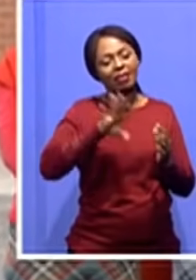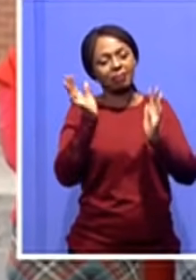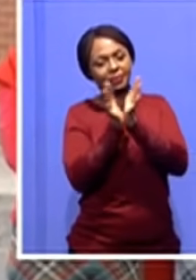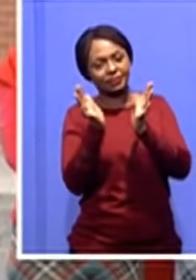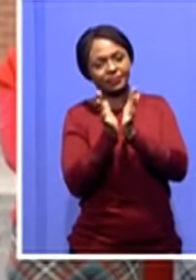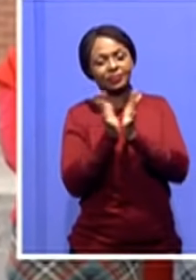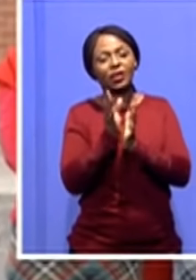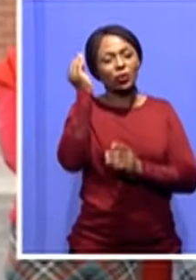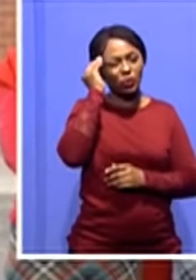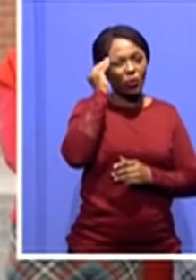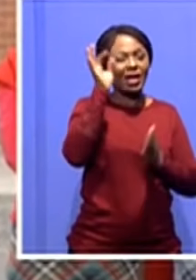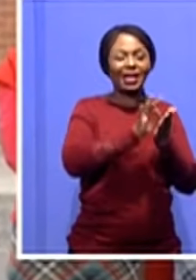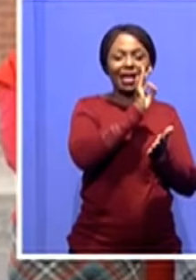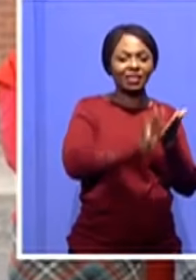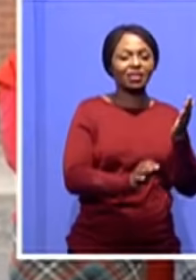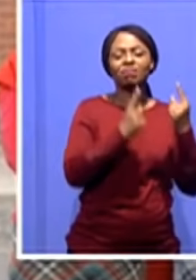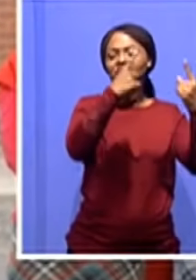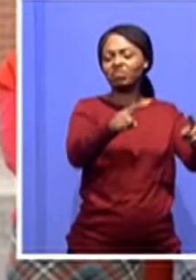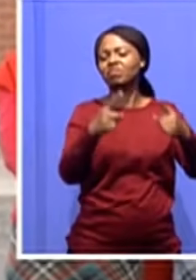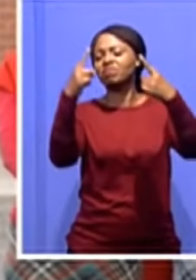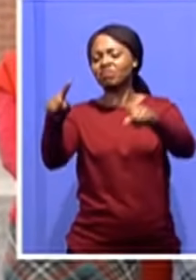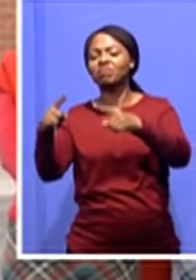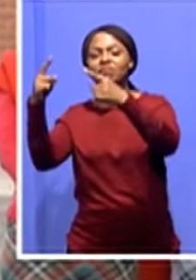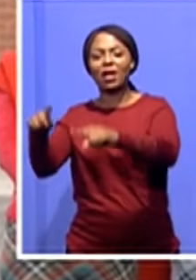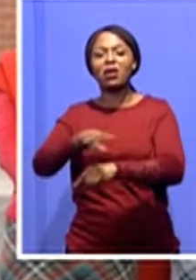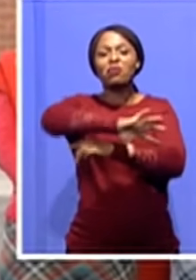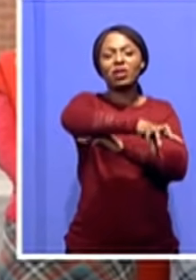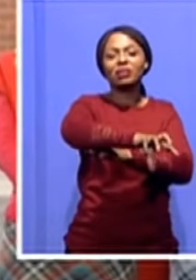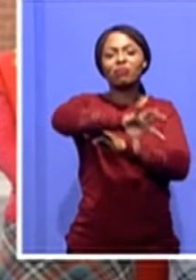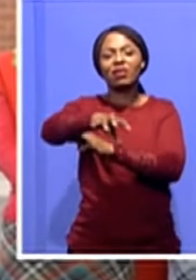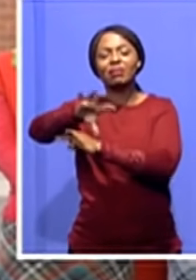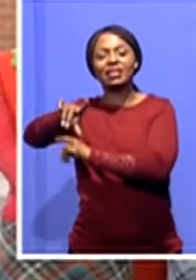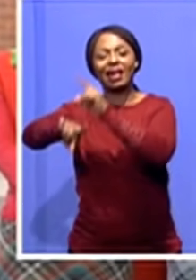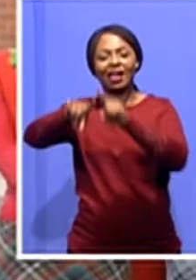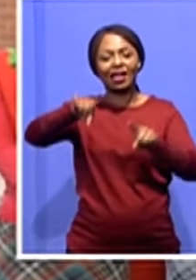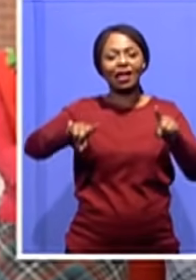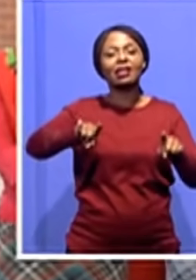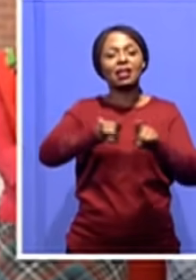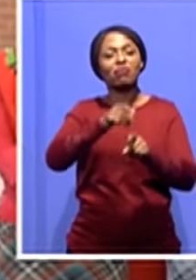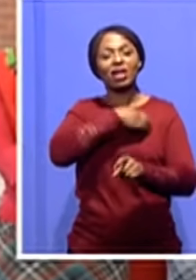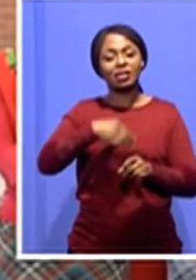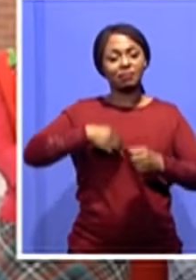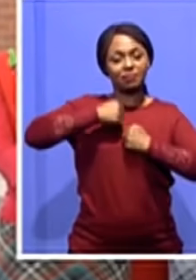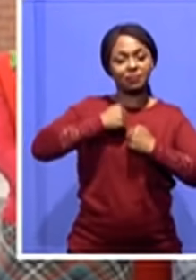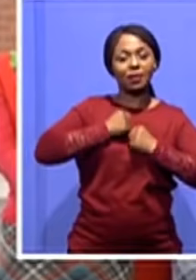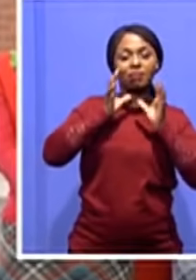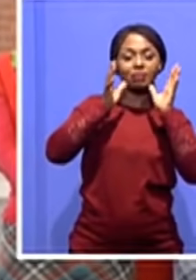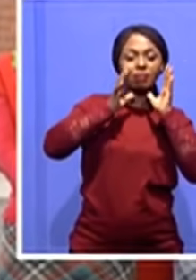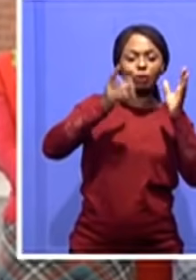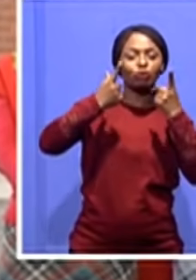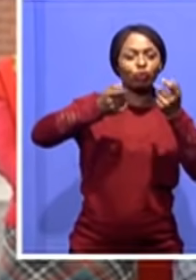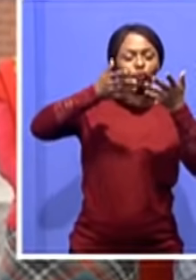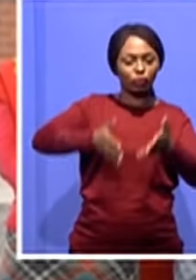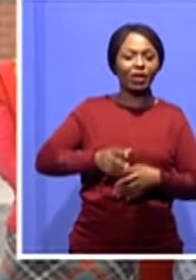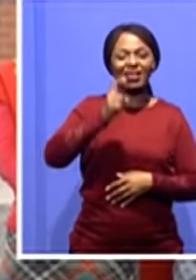and President always does that. So, and Phoenix has been a hot spot recently with the Phoenix massacre, etc. President didn't